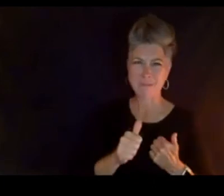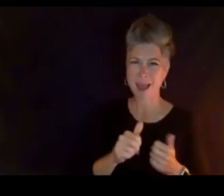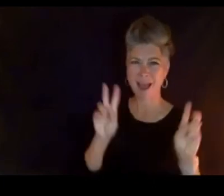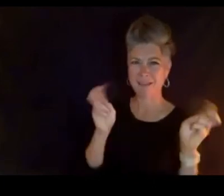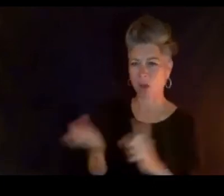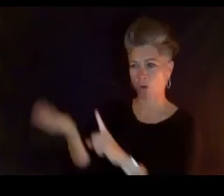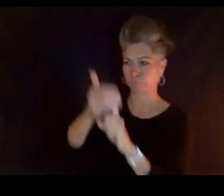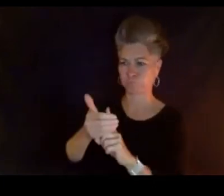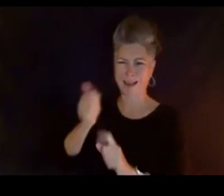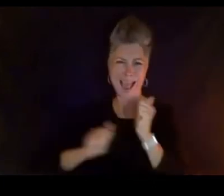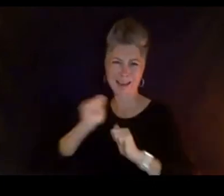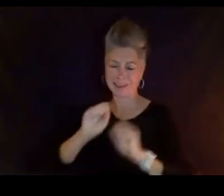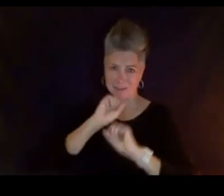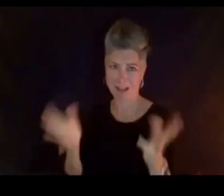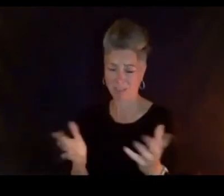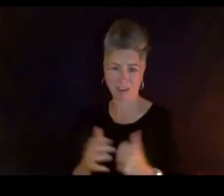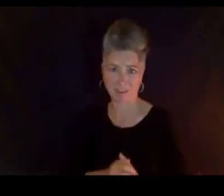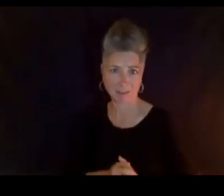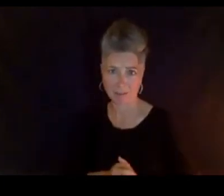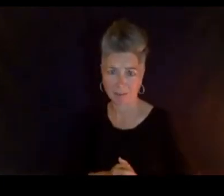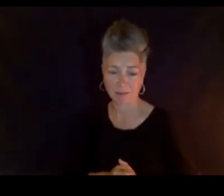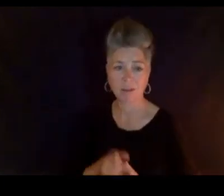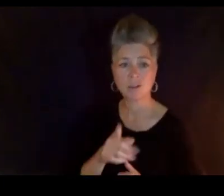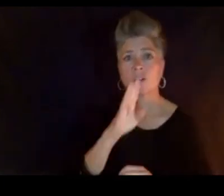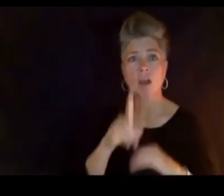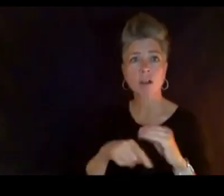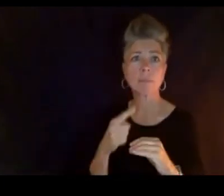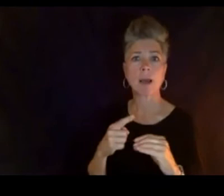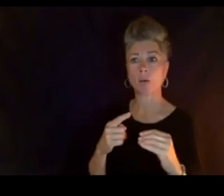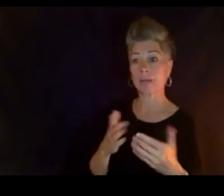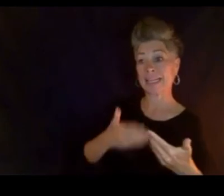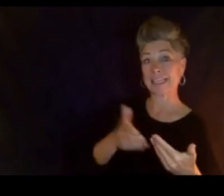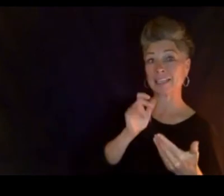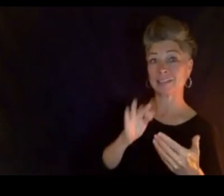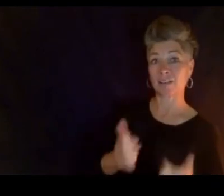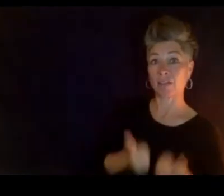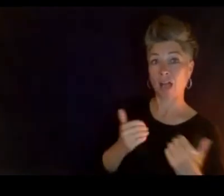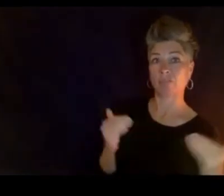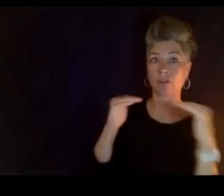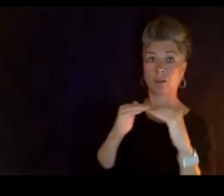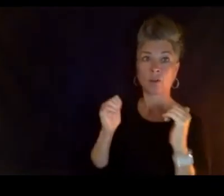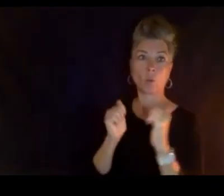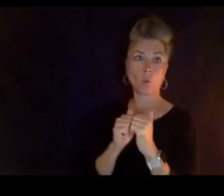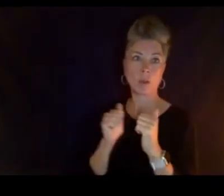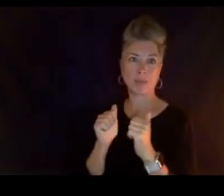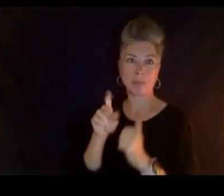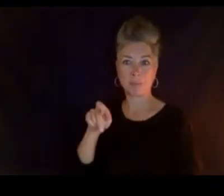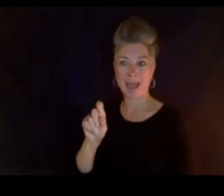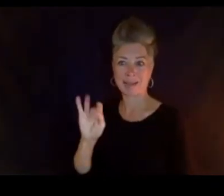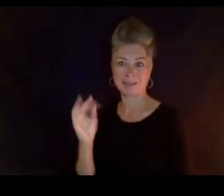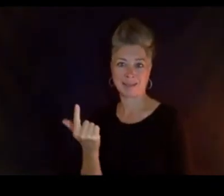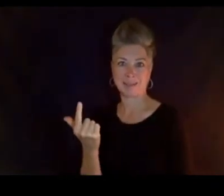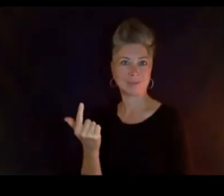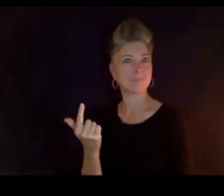She has this one quote, the misconception of equating ease of life with passing must be dismantled in our culture. And one